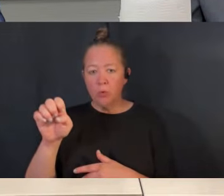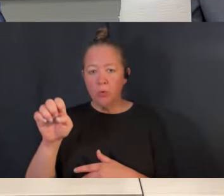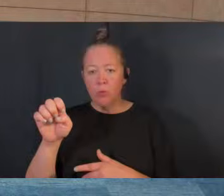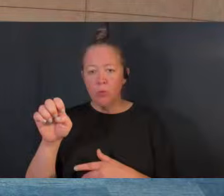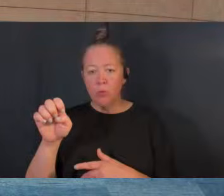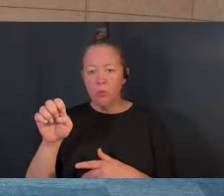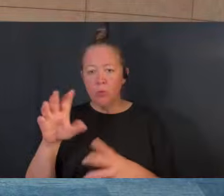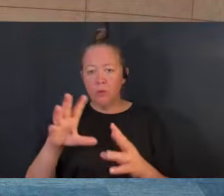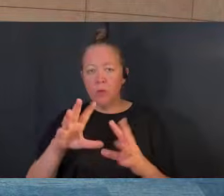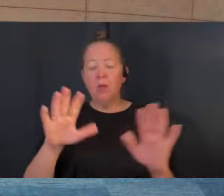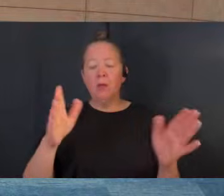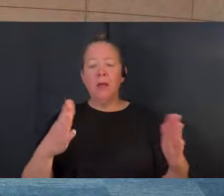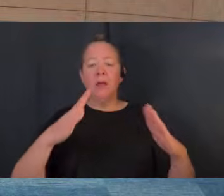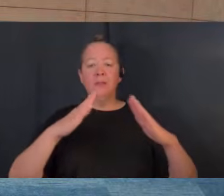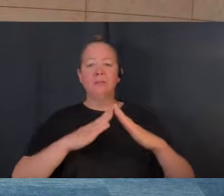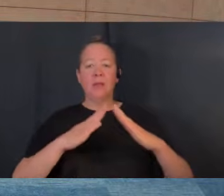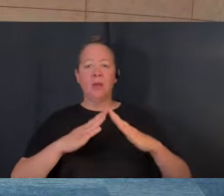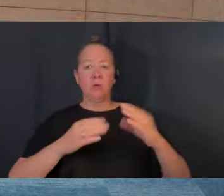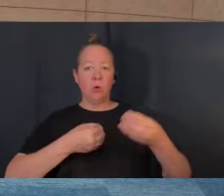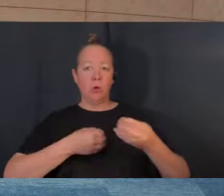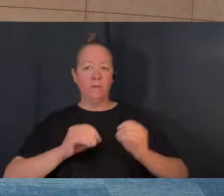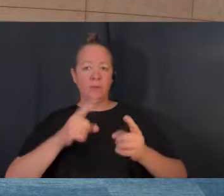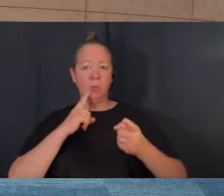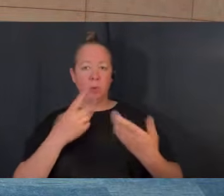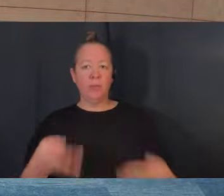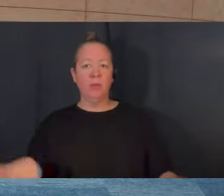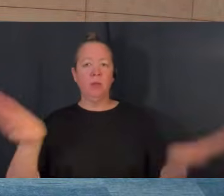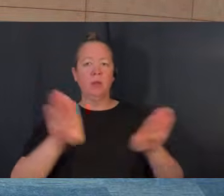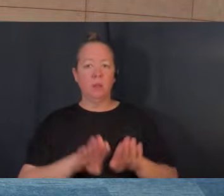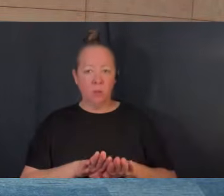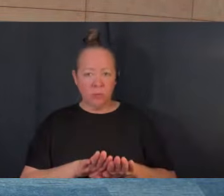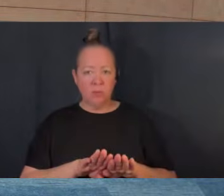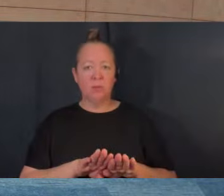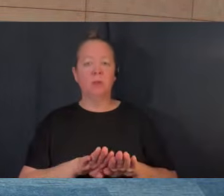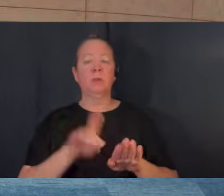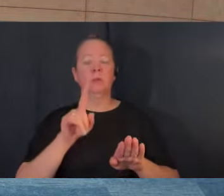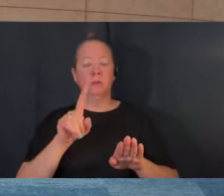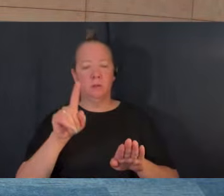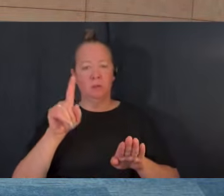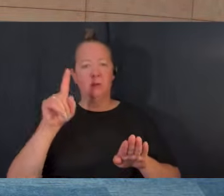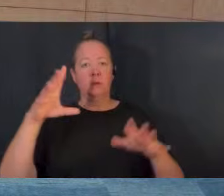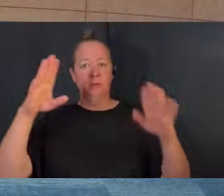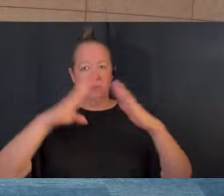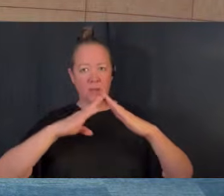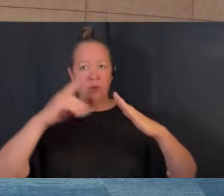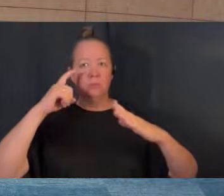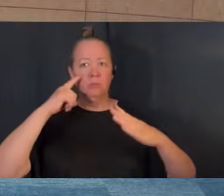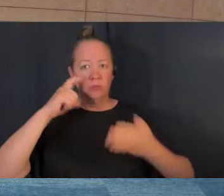19th. Yes, town because offices it's a- will be closed The on- town recognizes it in our code as a holiday. Correct. Okay.